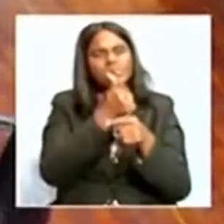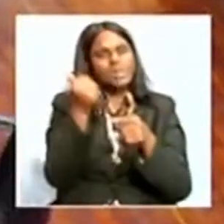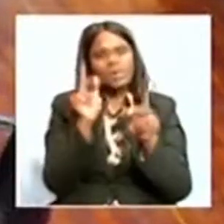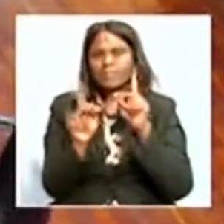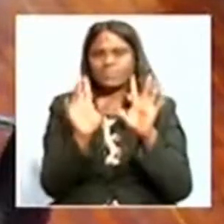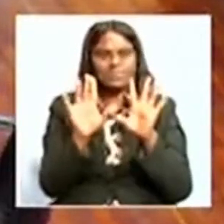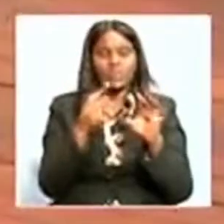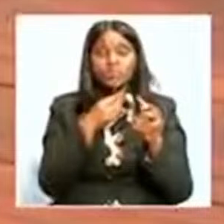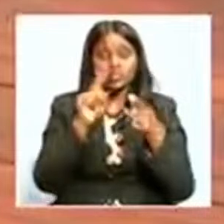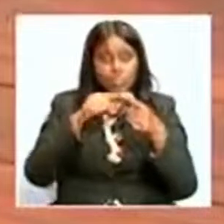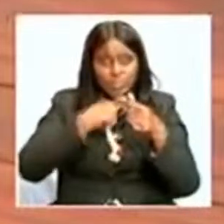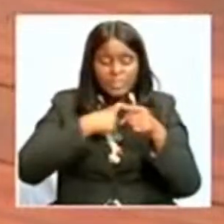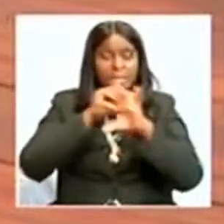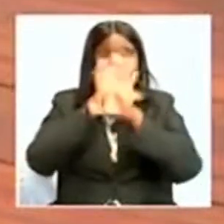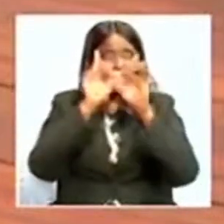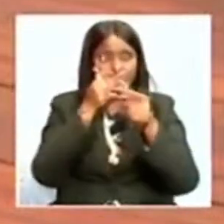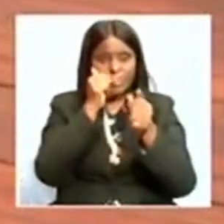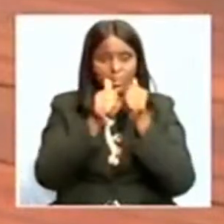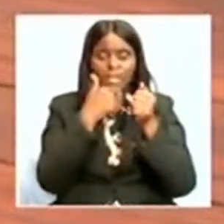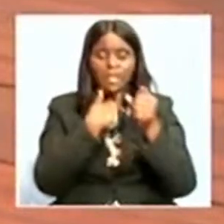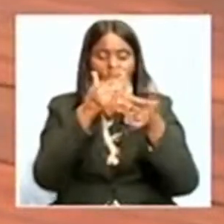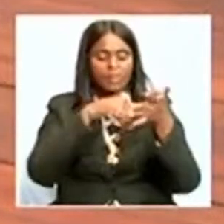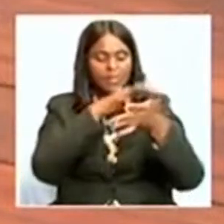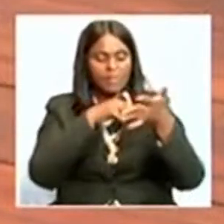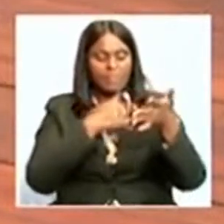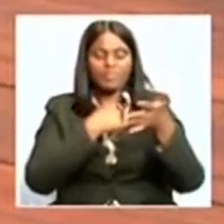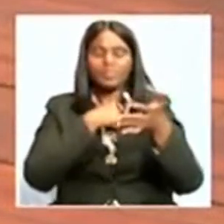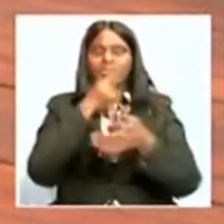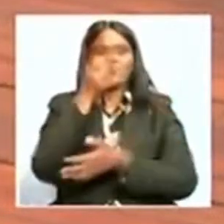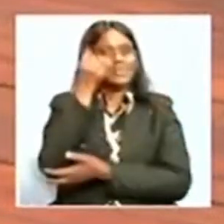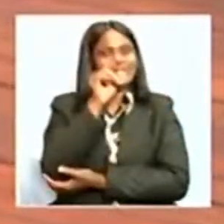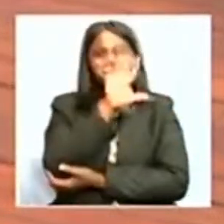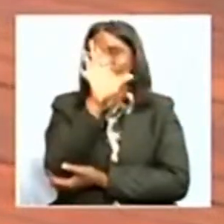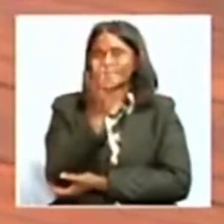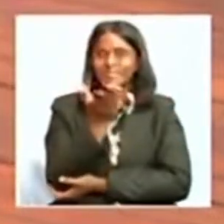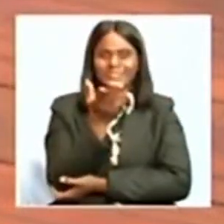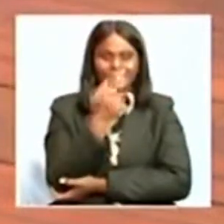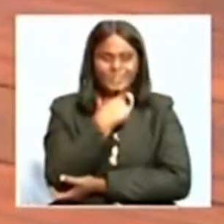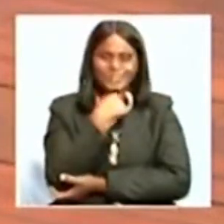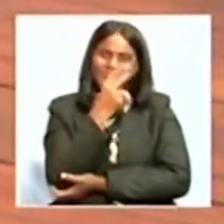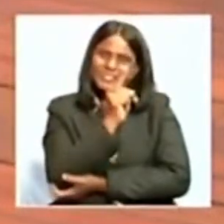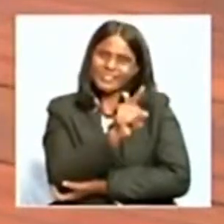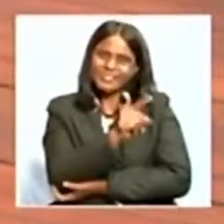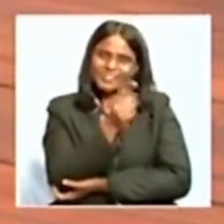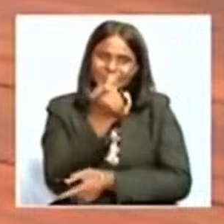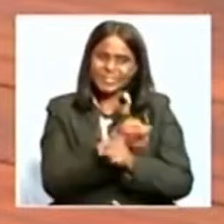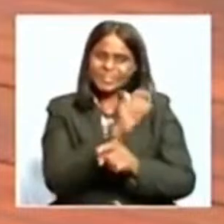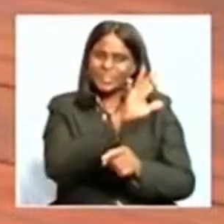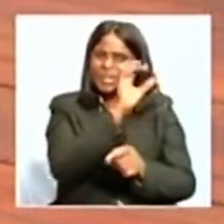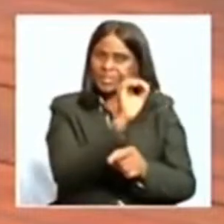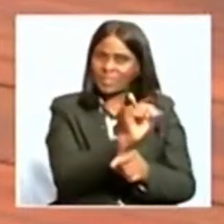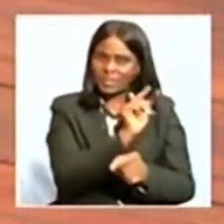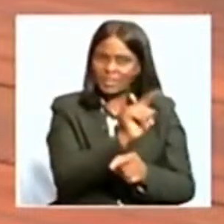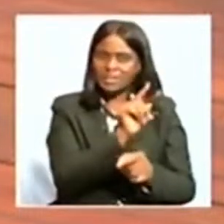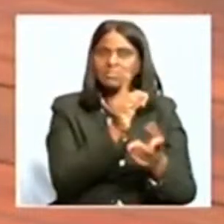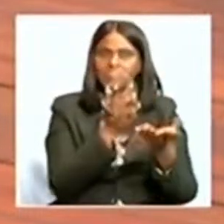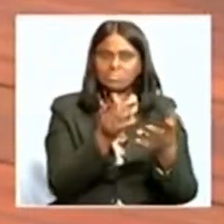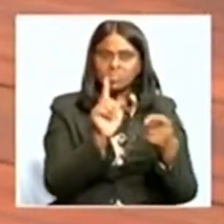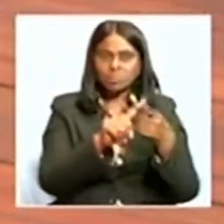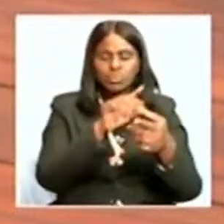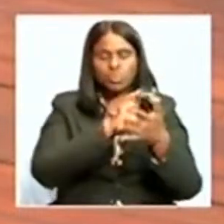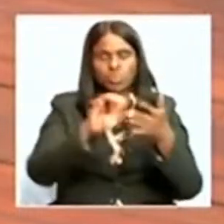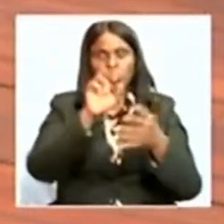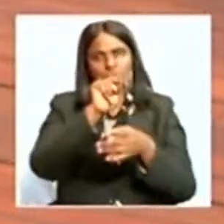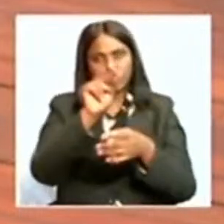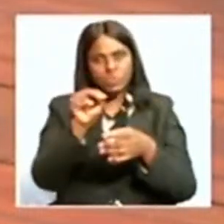me properly, because there are schedules which I don't understand properly. Let me look at this one, like from 5% at clause